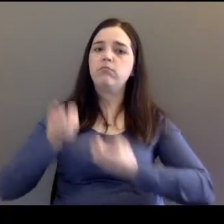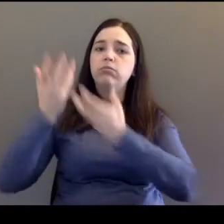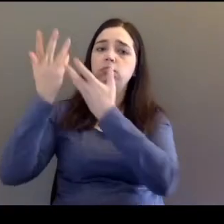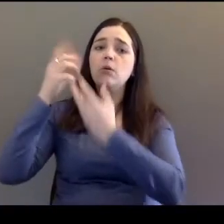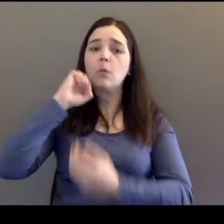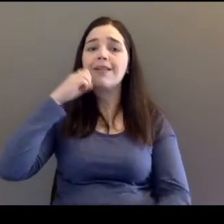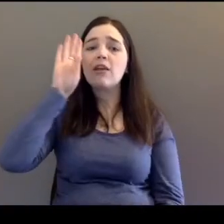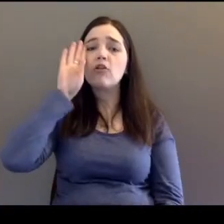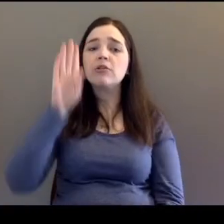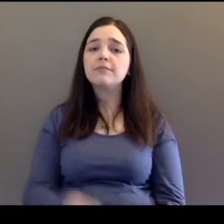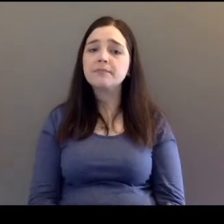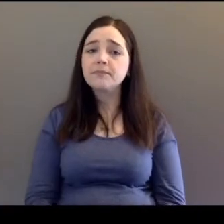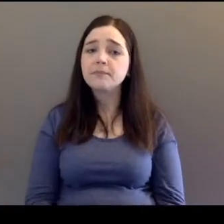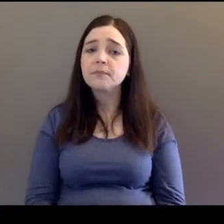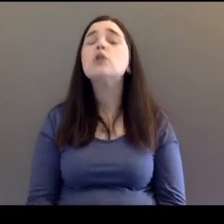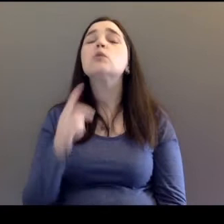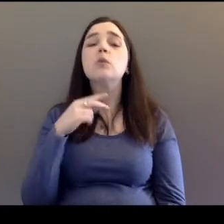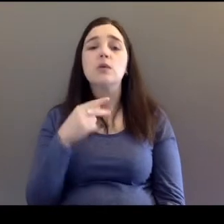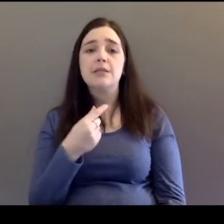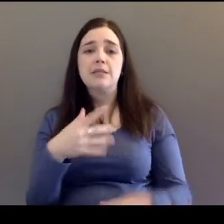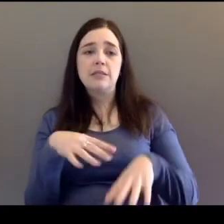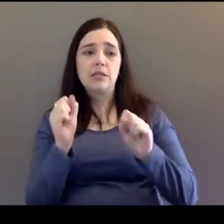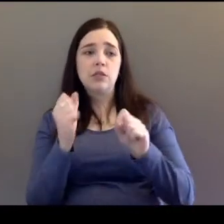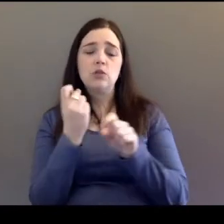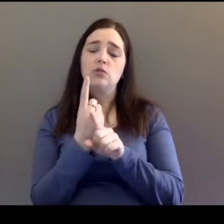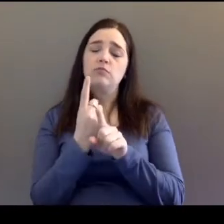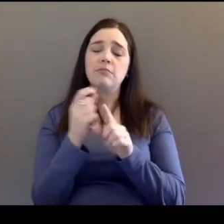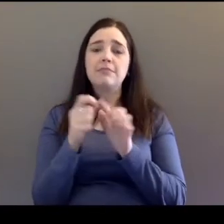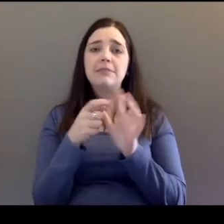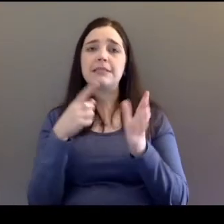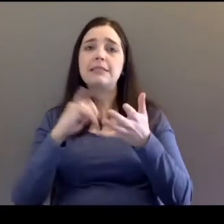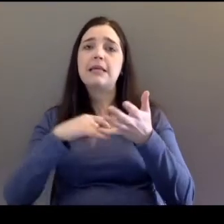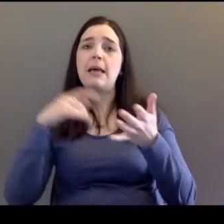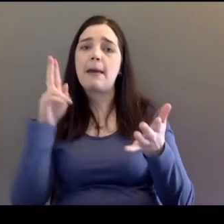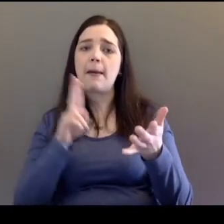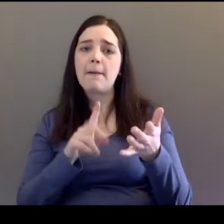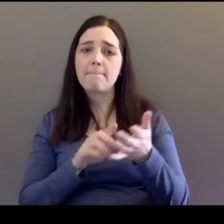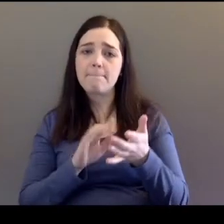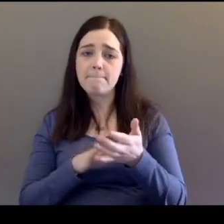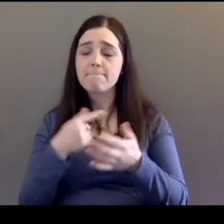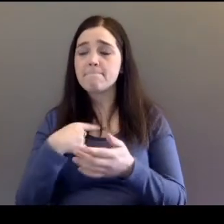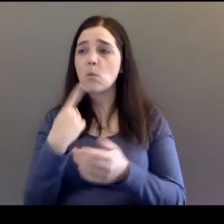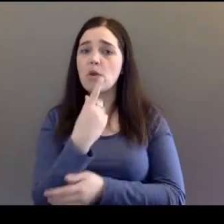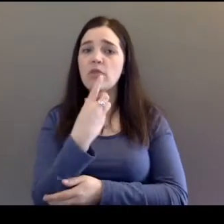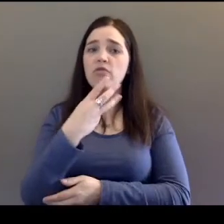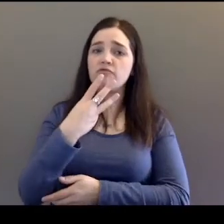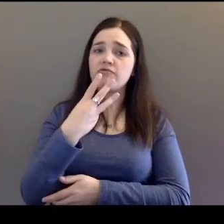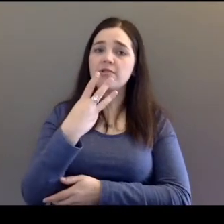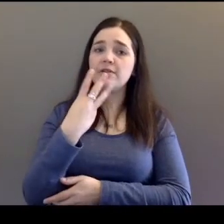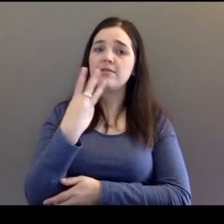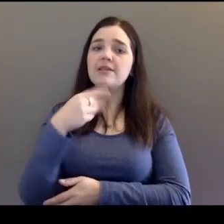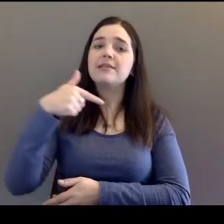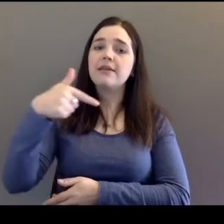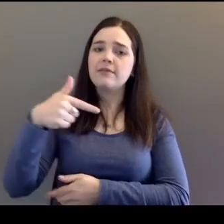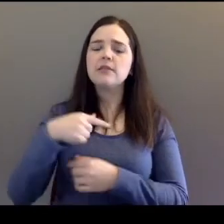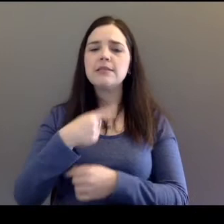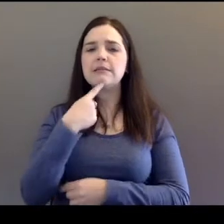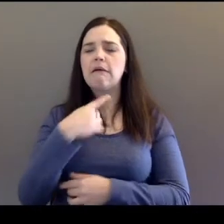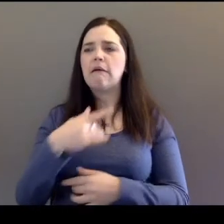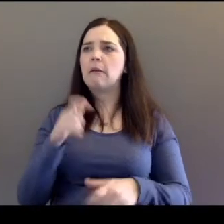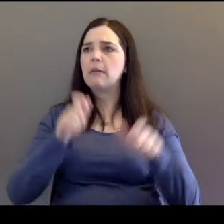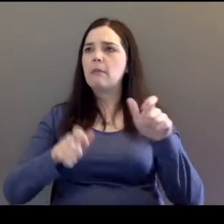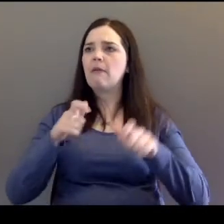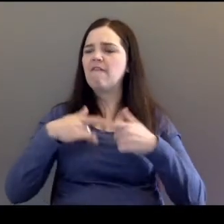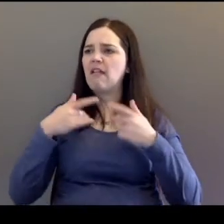I started by reading Psalm 137, where God's people were absolutely desolate with what had happened. They had lost, they fell everything,